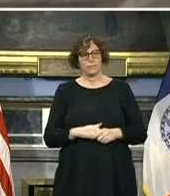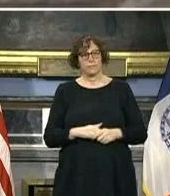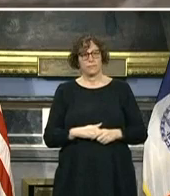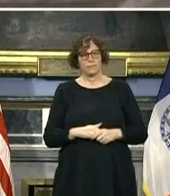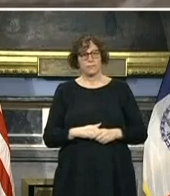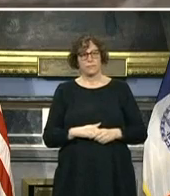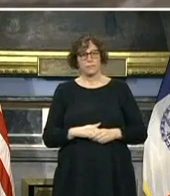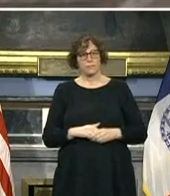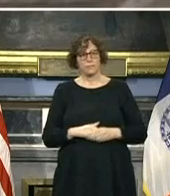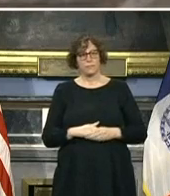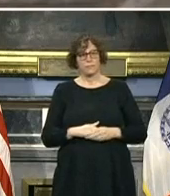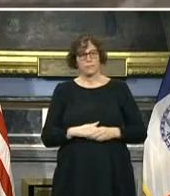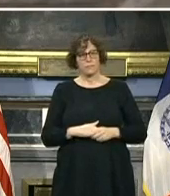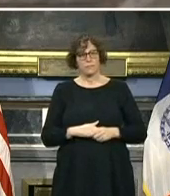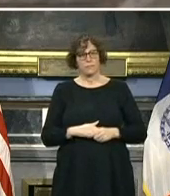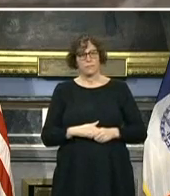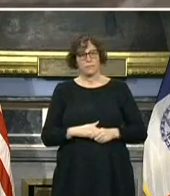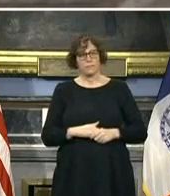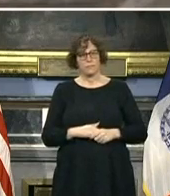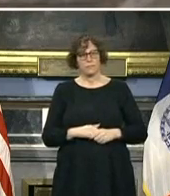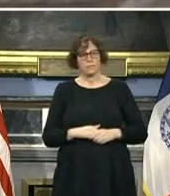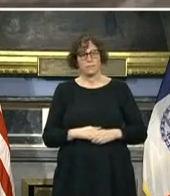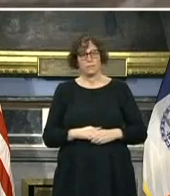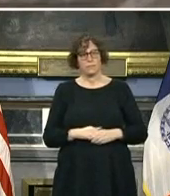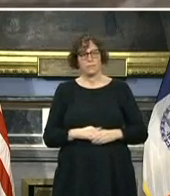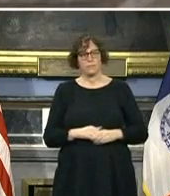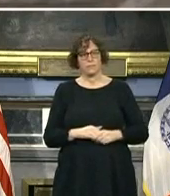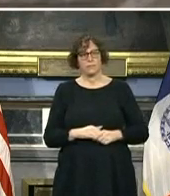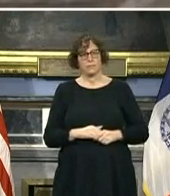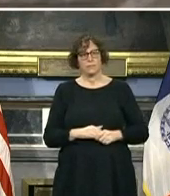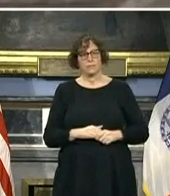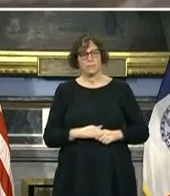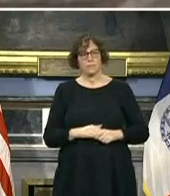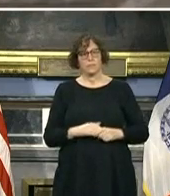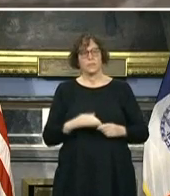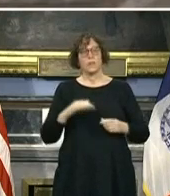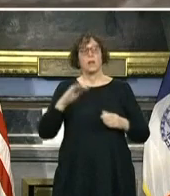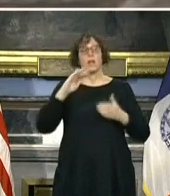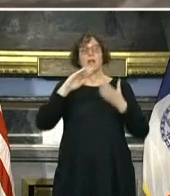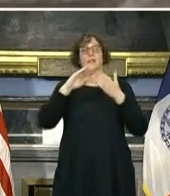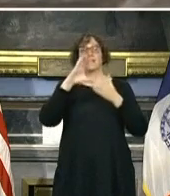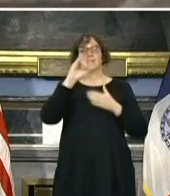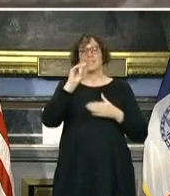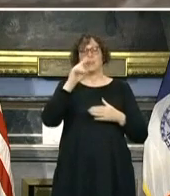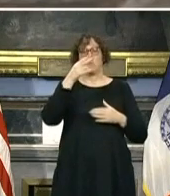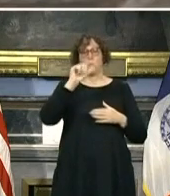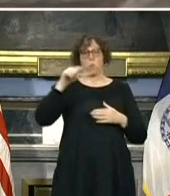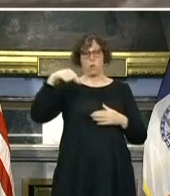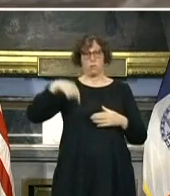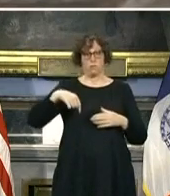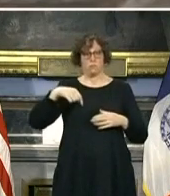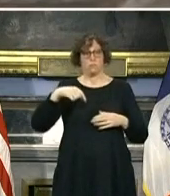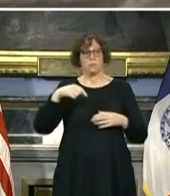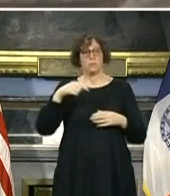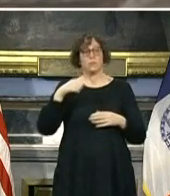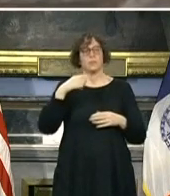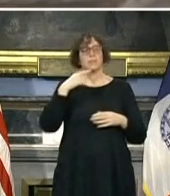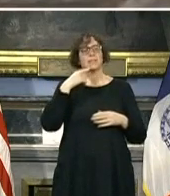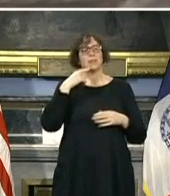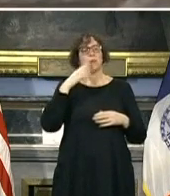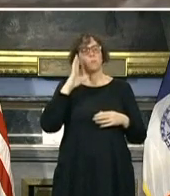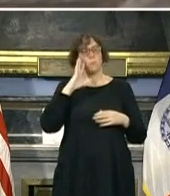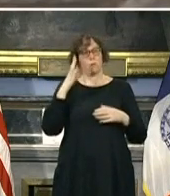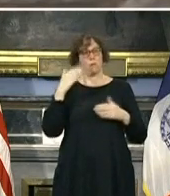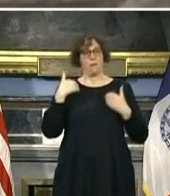Russo, my colleague, City Hall committed to covering the cost for providers like foster care, frontline